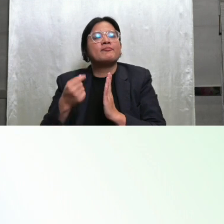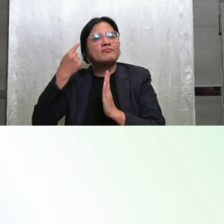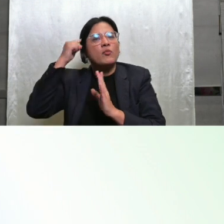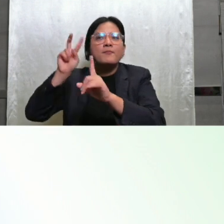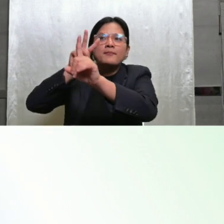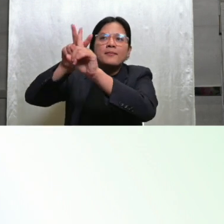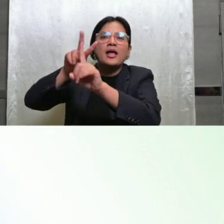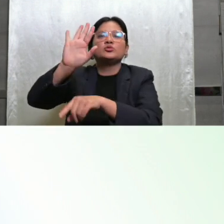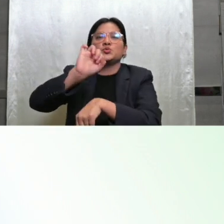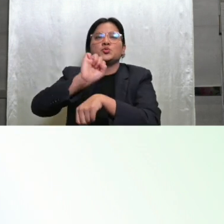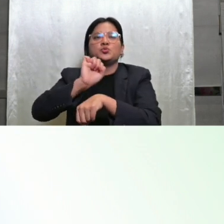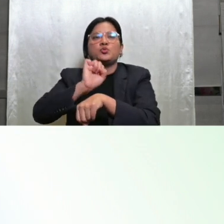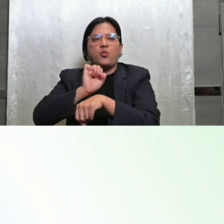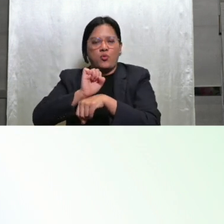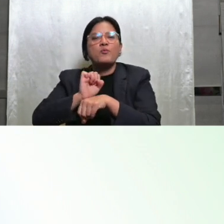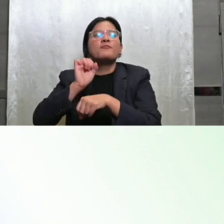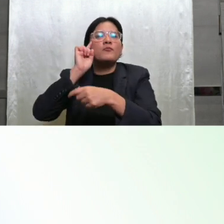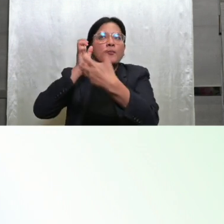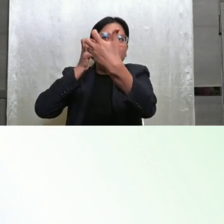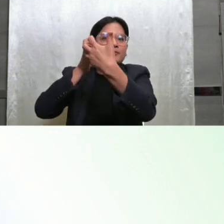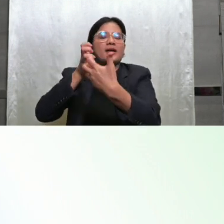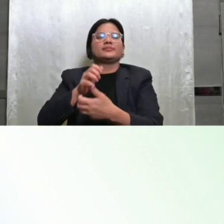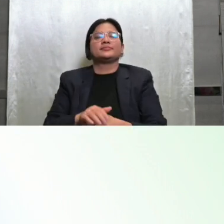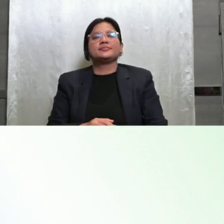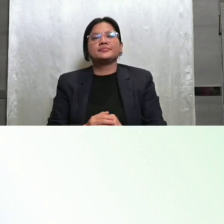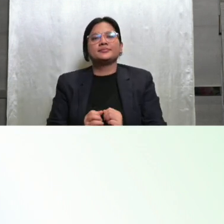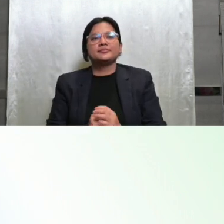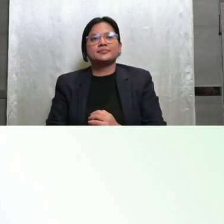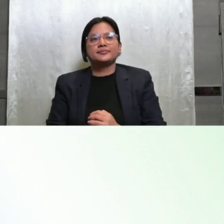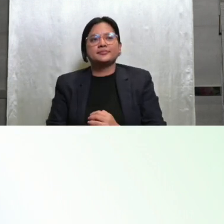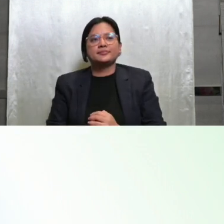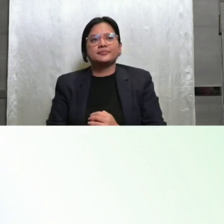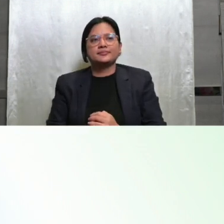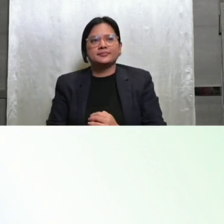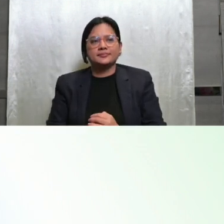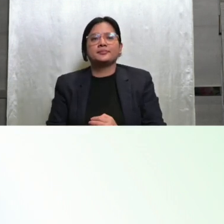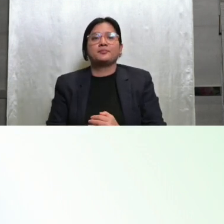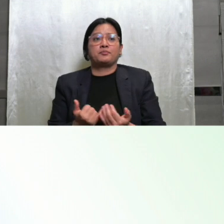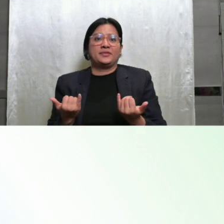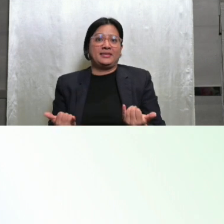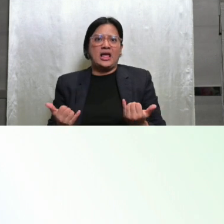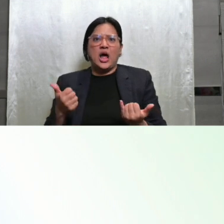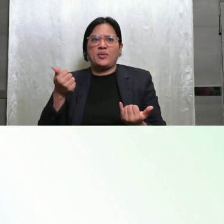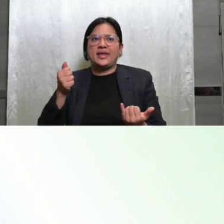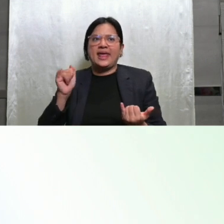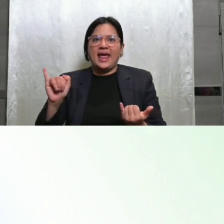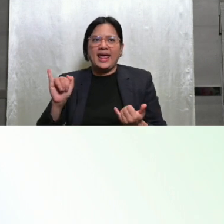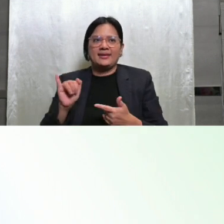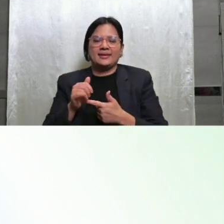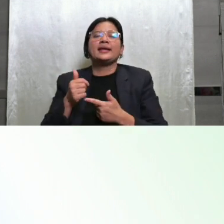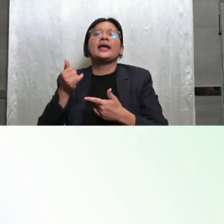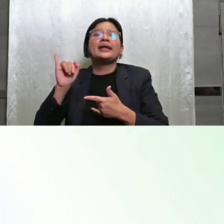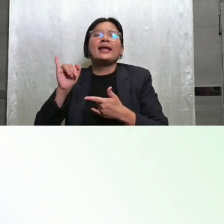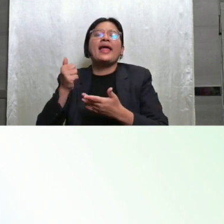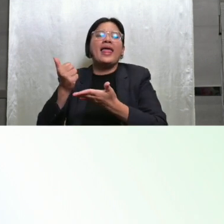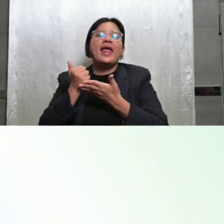the AI capability that now you can create content for any subject in just a few minutes. And